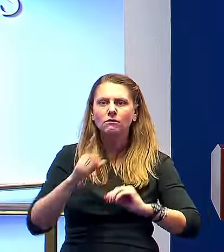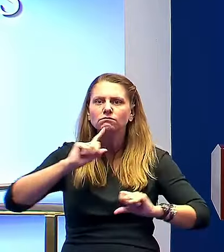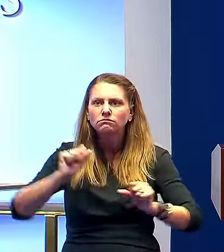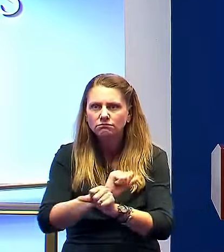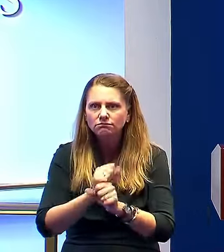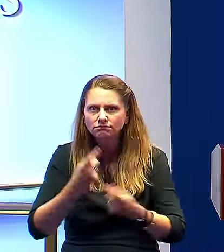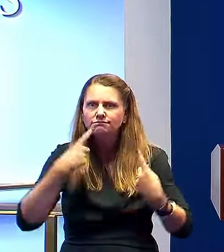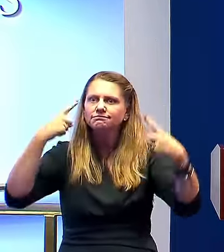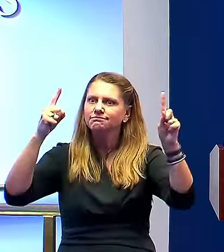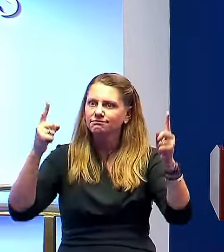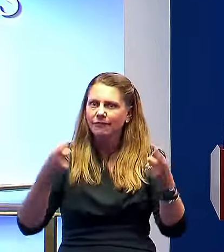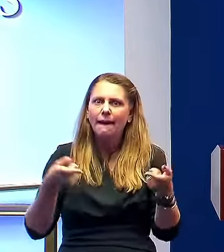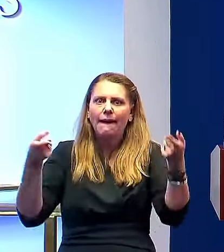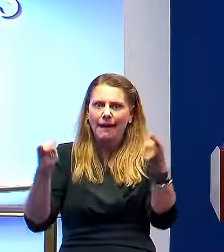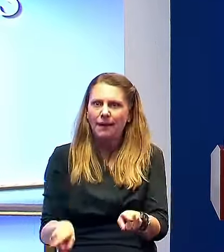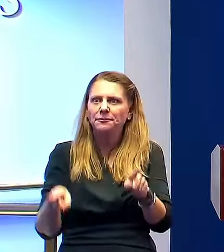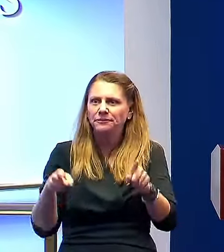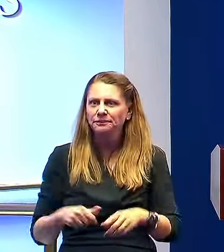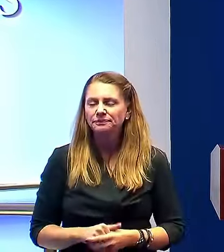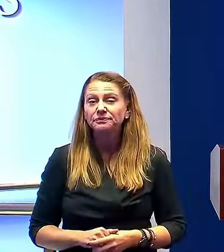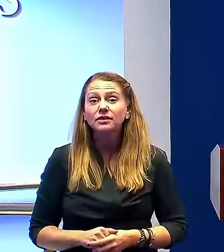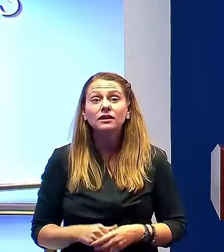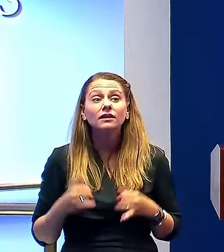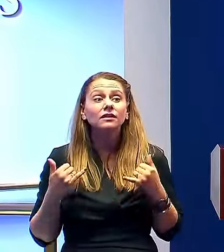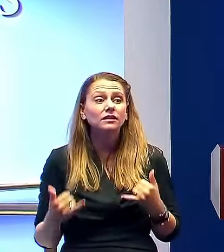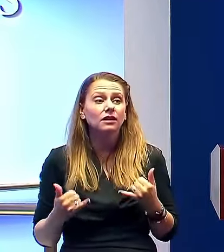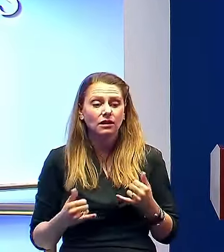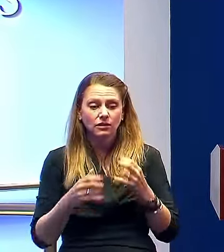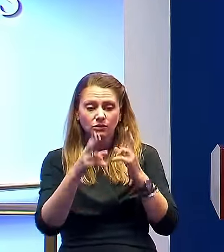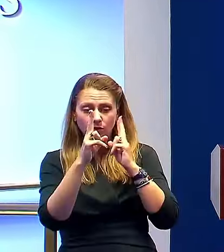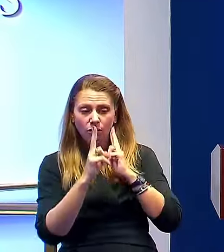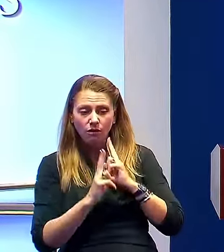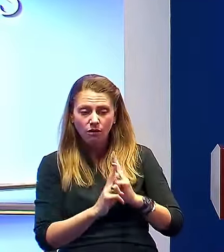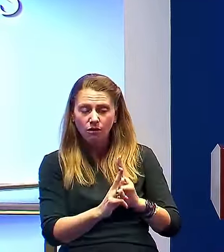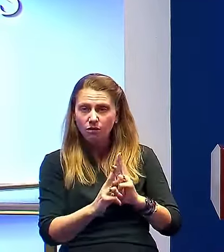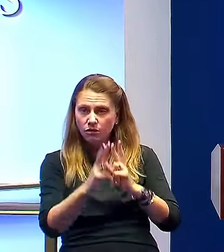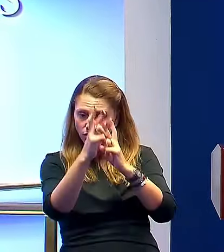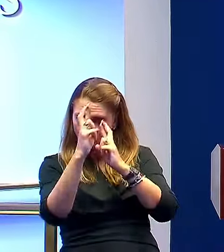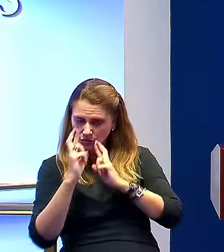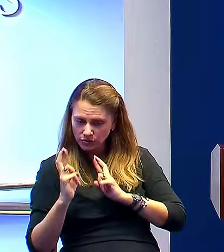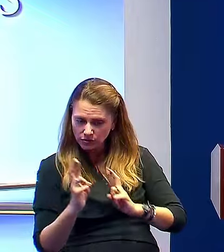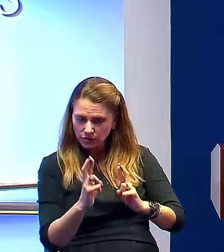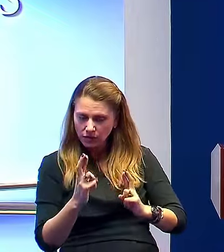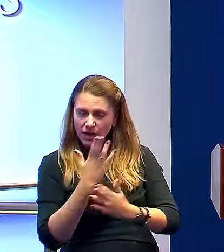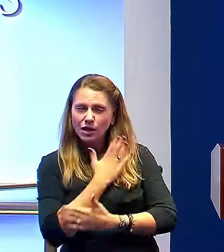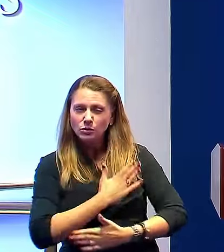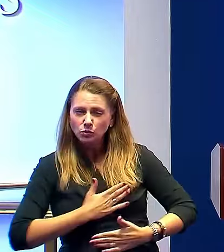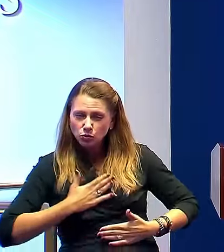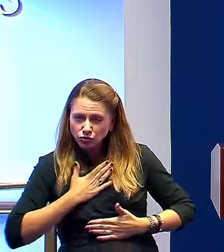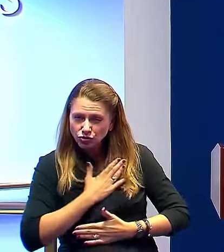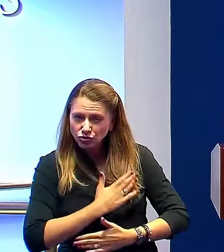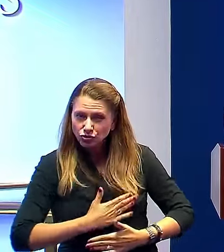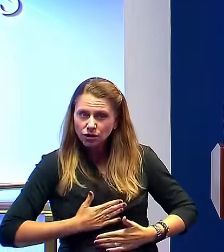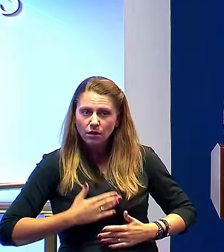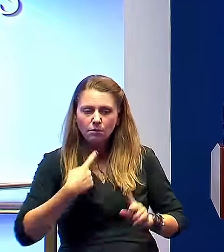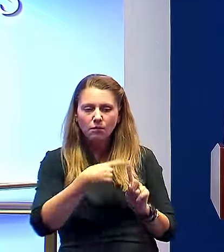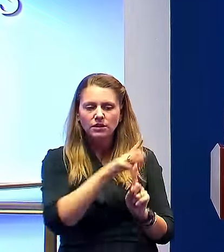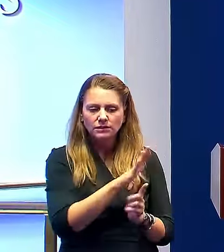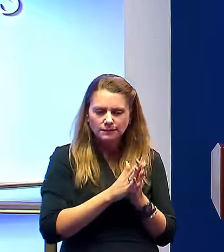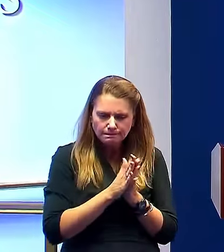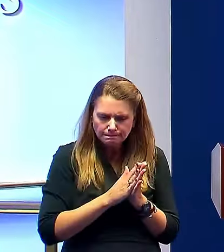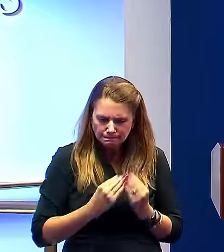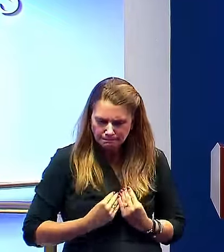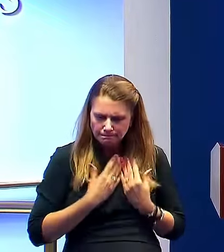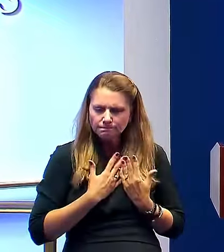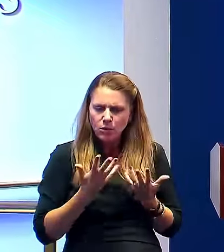From a place of respect, honor, and appreciation, and a desire to do something for